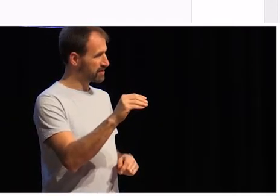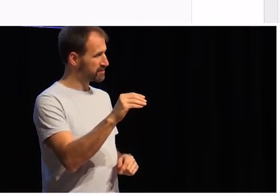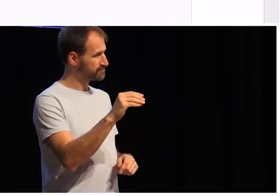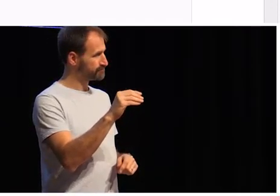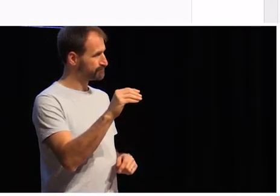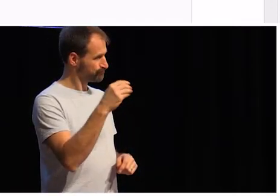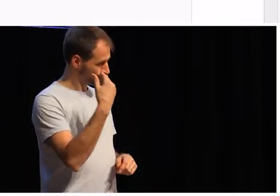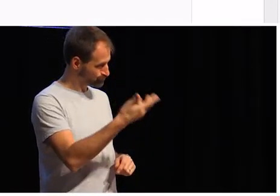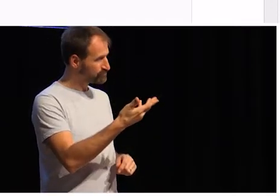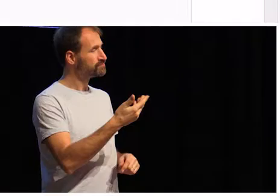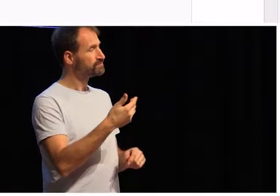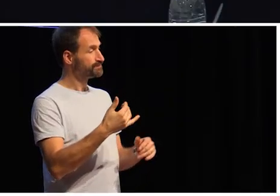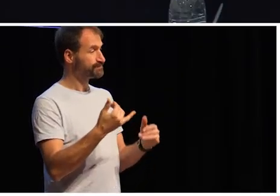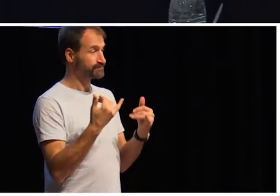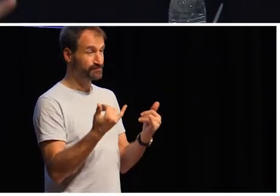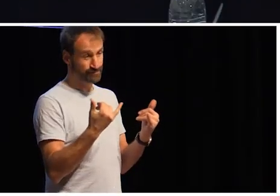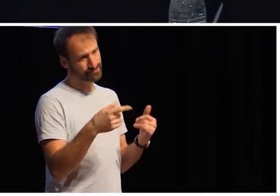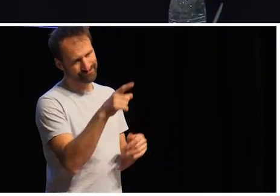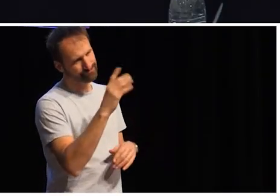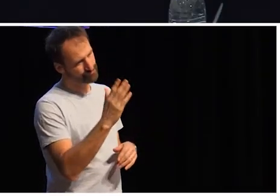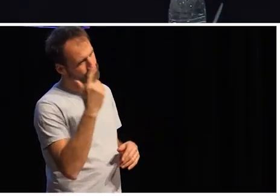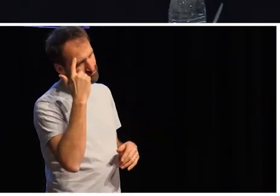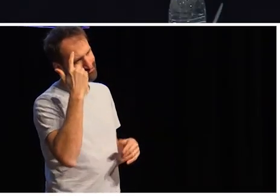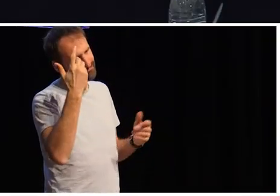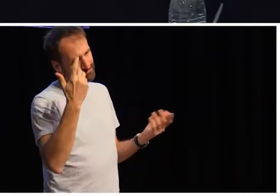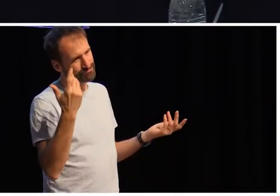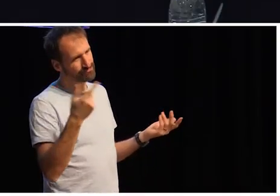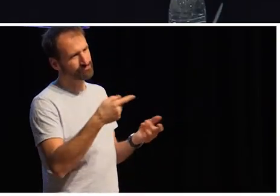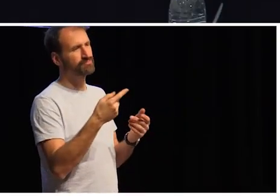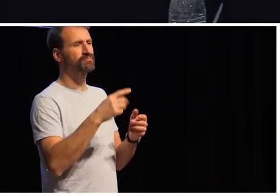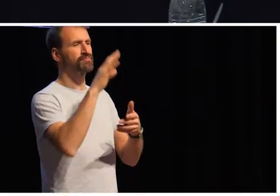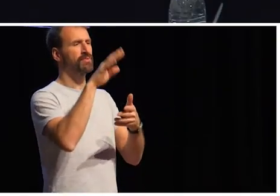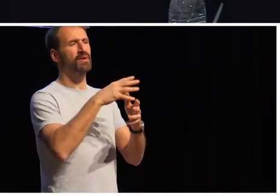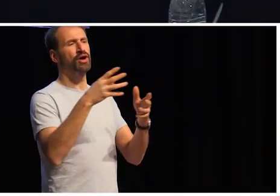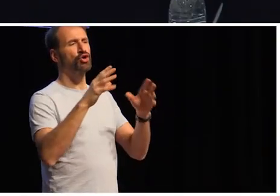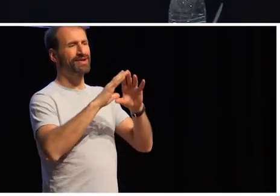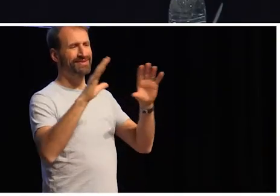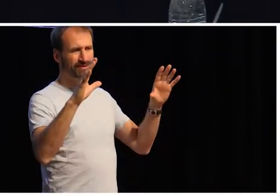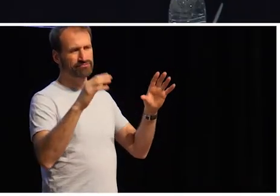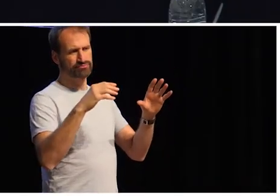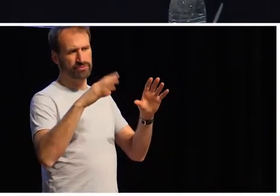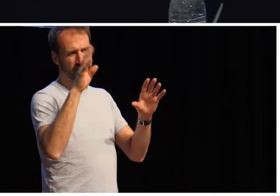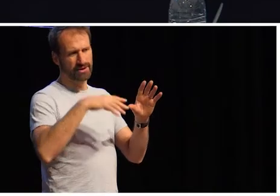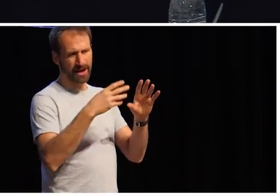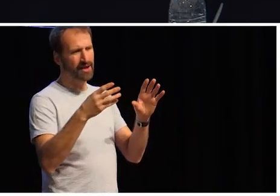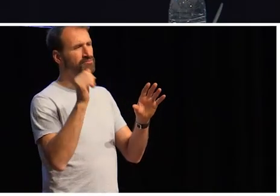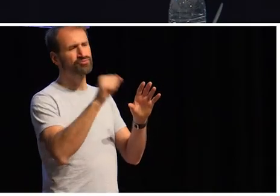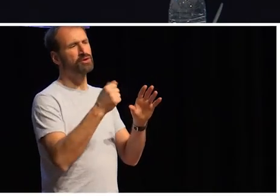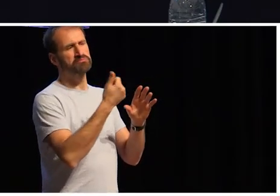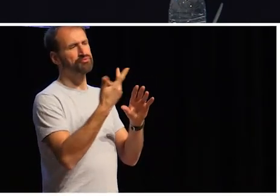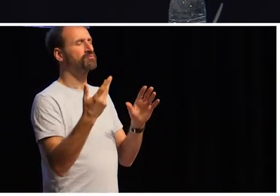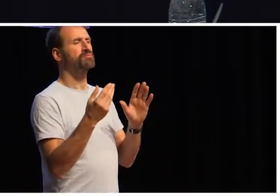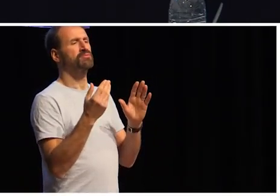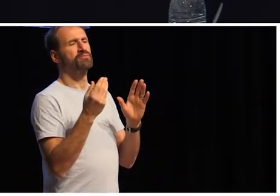so now you might guess this is a just a grid or table and they can feel some sample data here